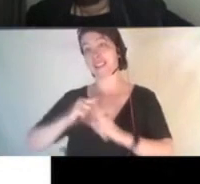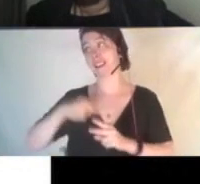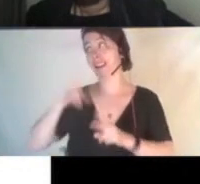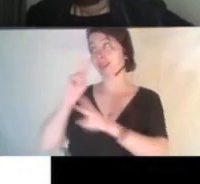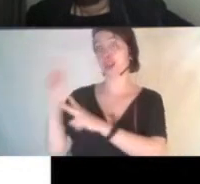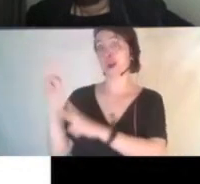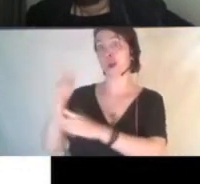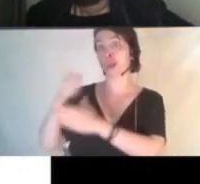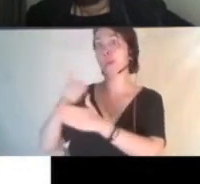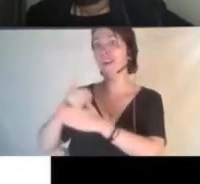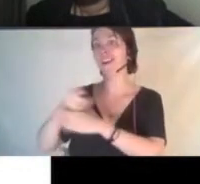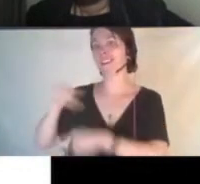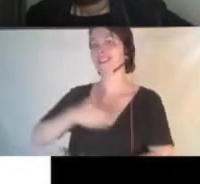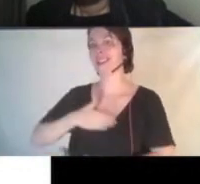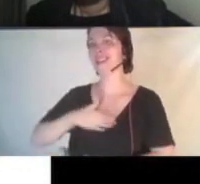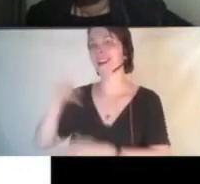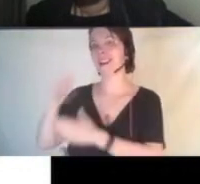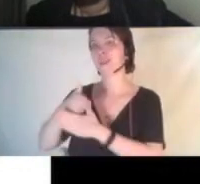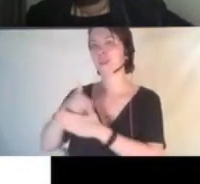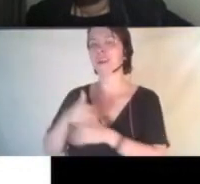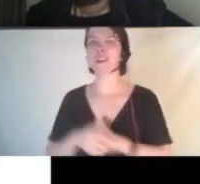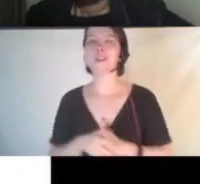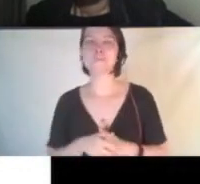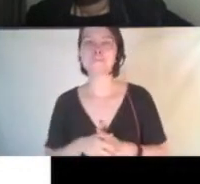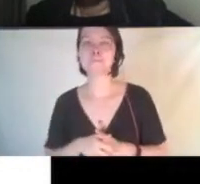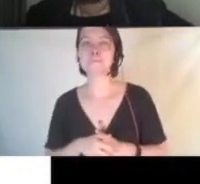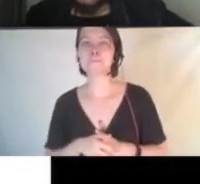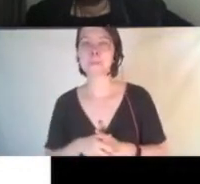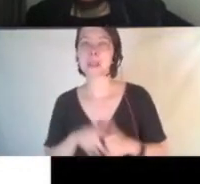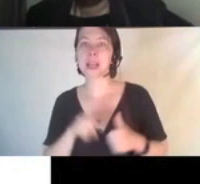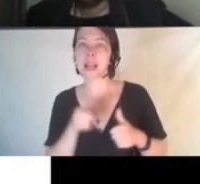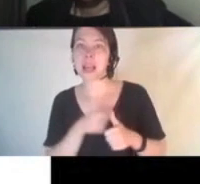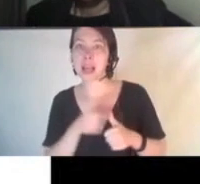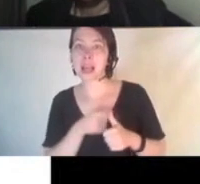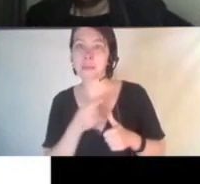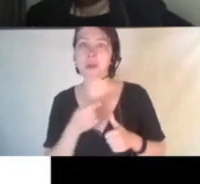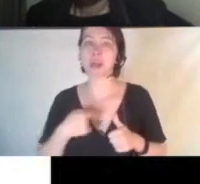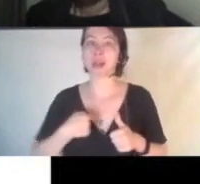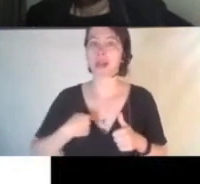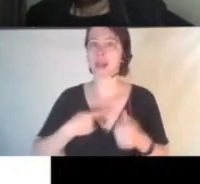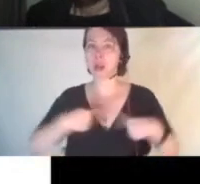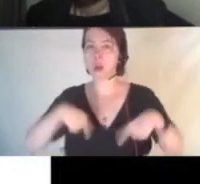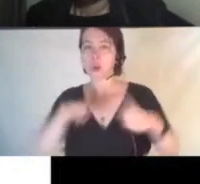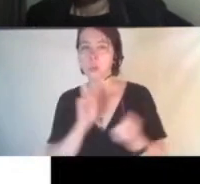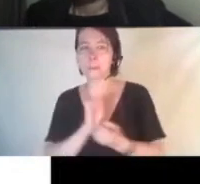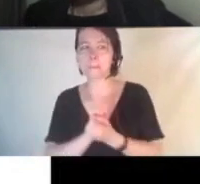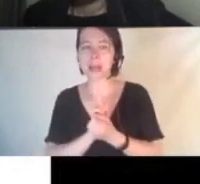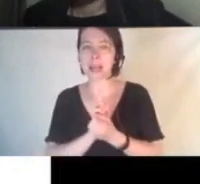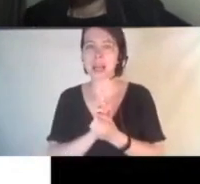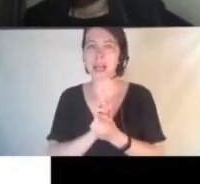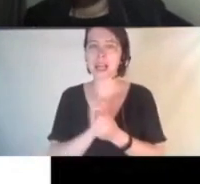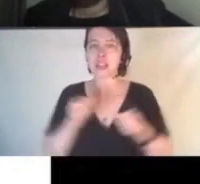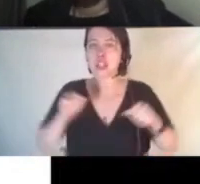meet, and I think on the opening night we got to meet somebody. Who was it? Nick Sirota, who was what was he? I thought he was. He's the chair of the